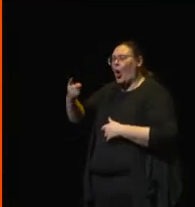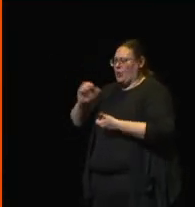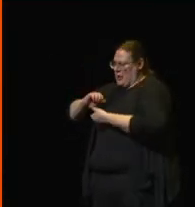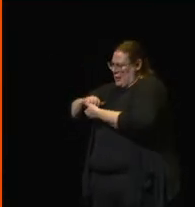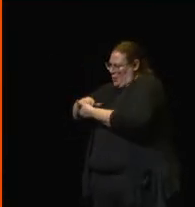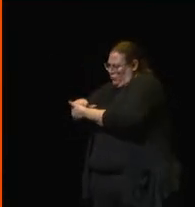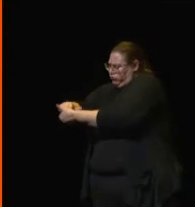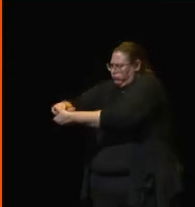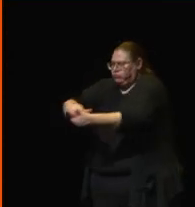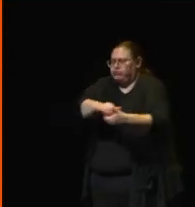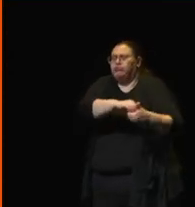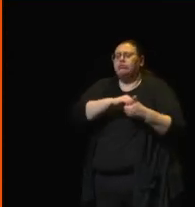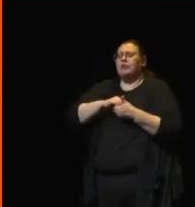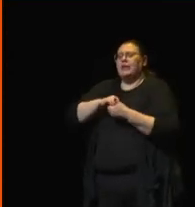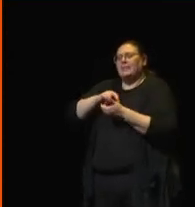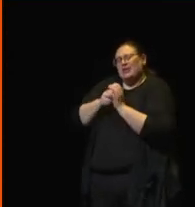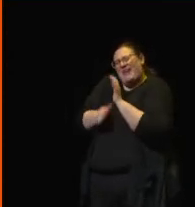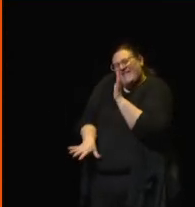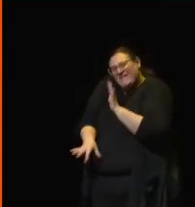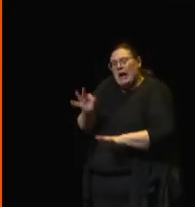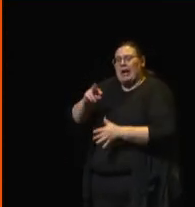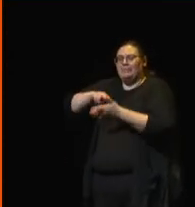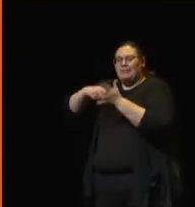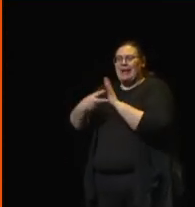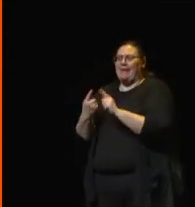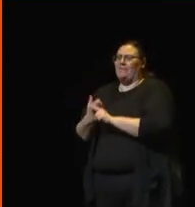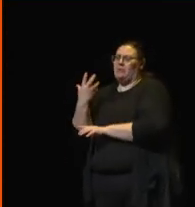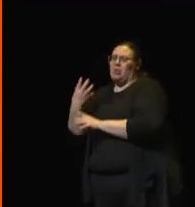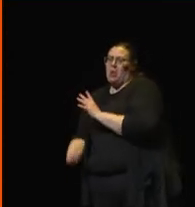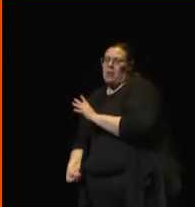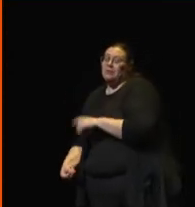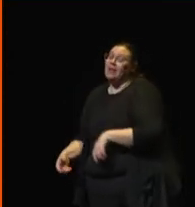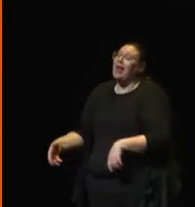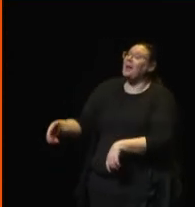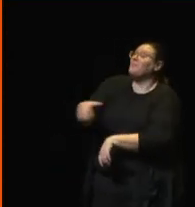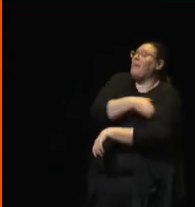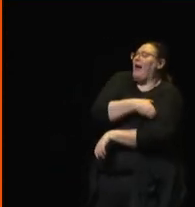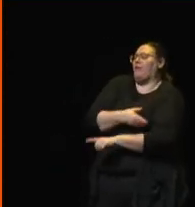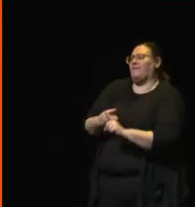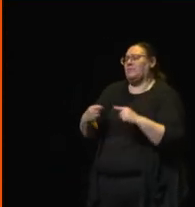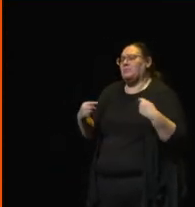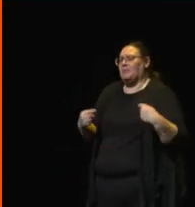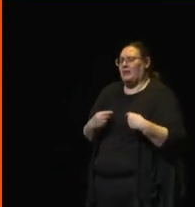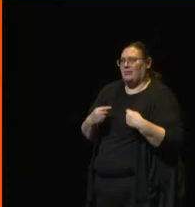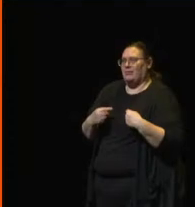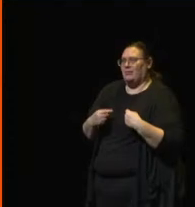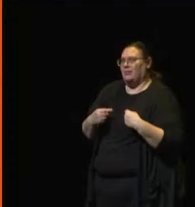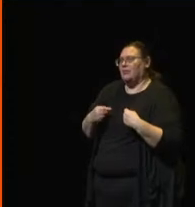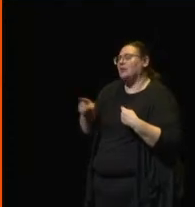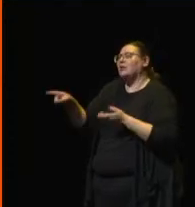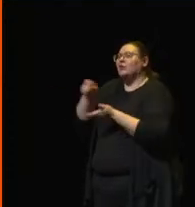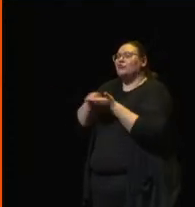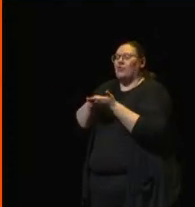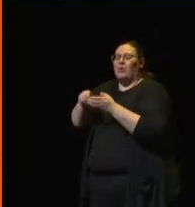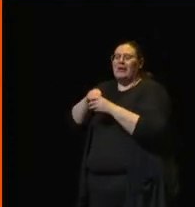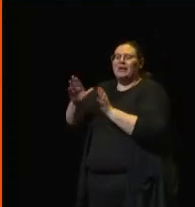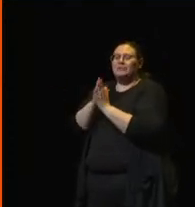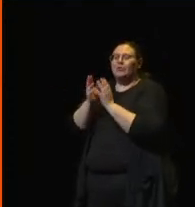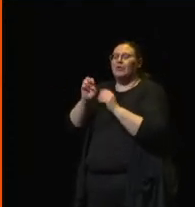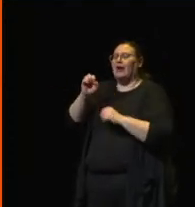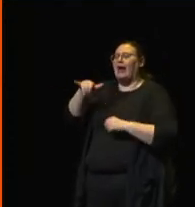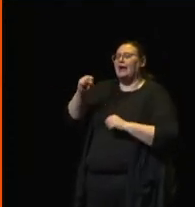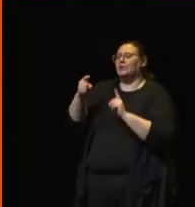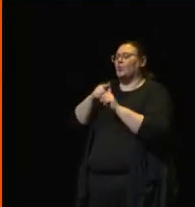together create meaning from loss and power from pain. As he wrote in Eyes to the Wind, and I